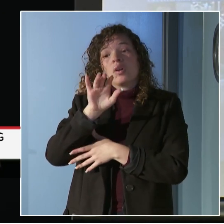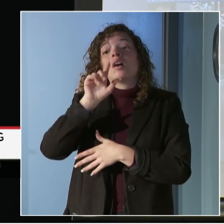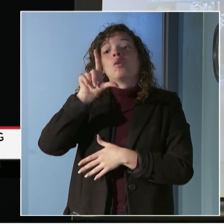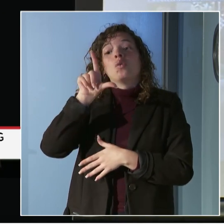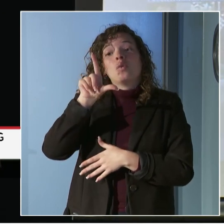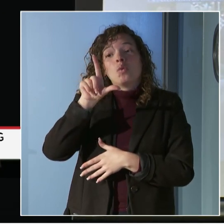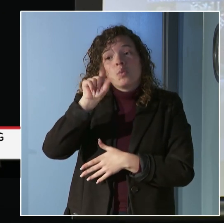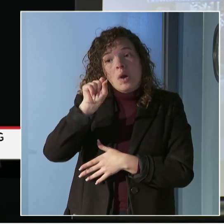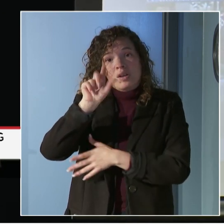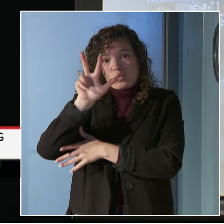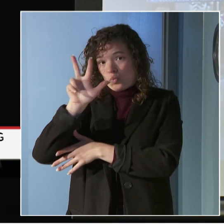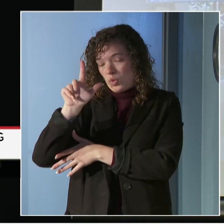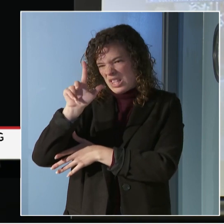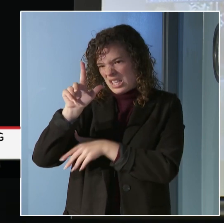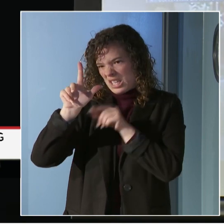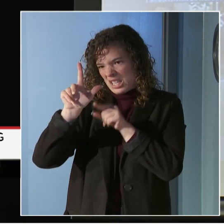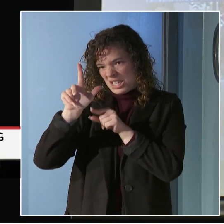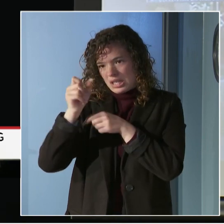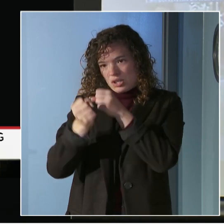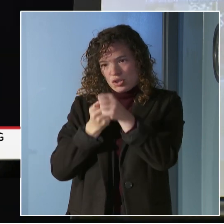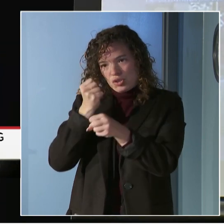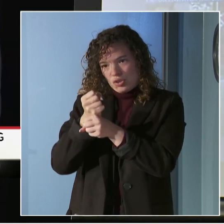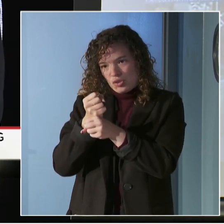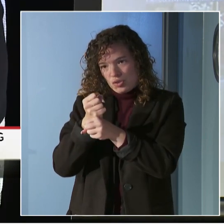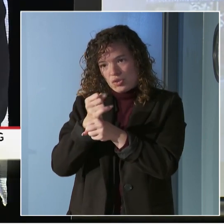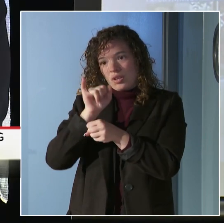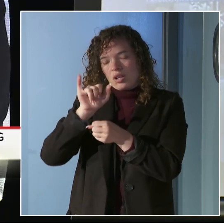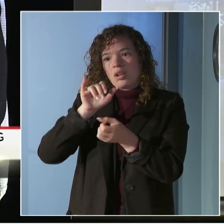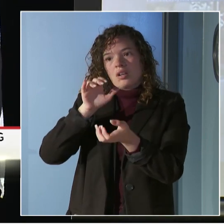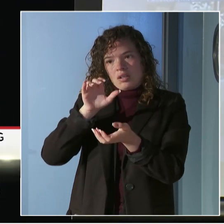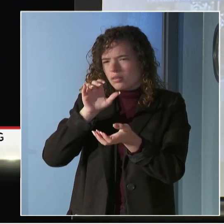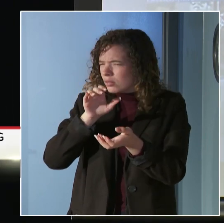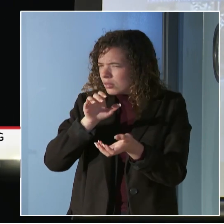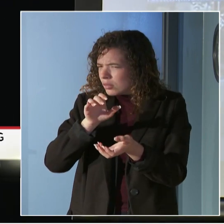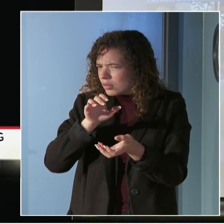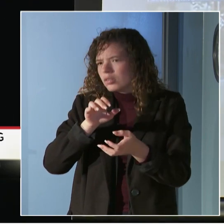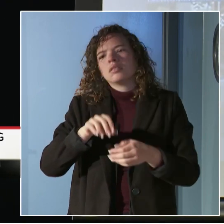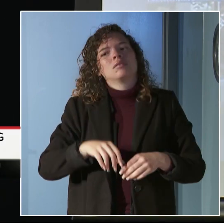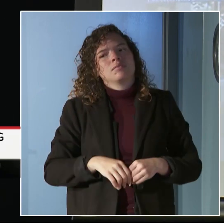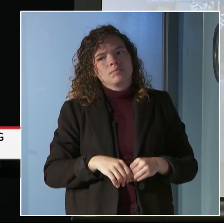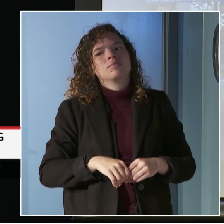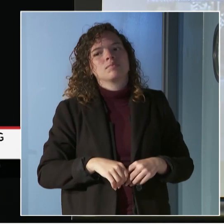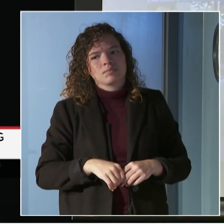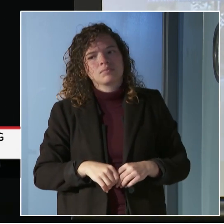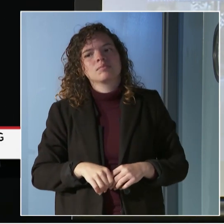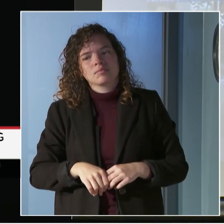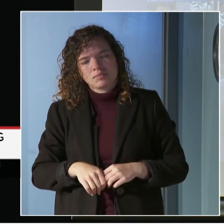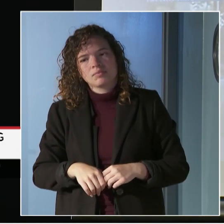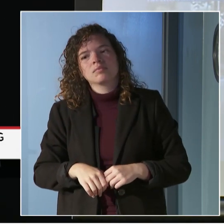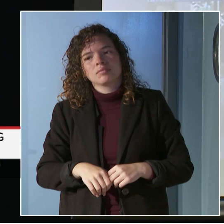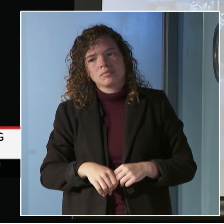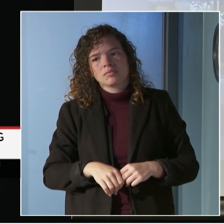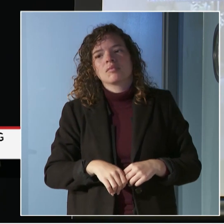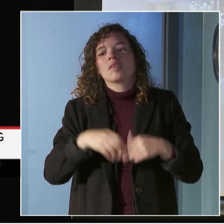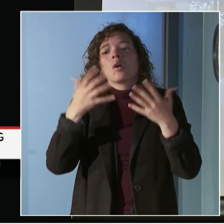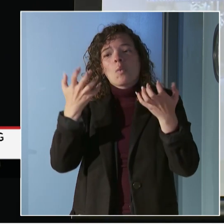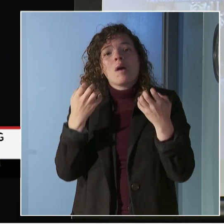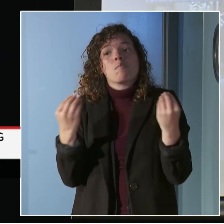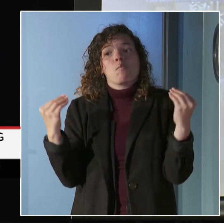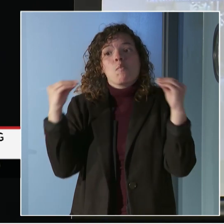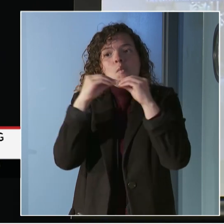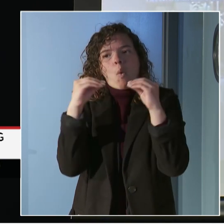her second term, Mayor Bowser set a bold goal to deliver an additional 36,000 units of housing, including at